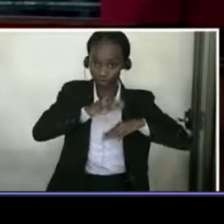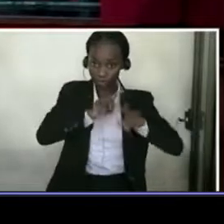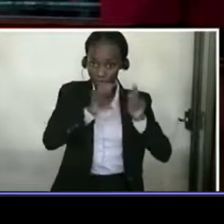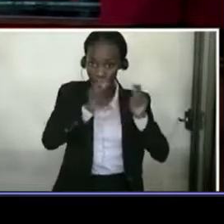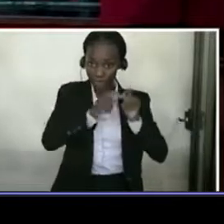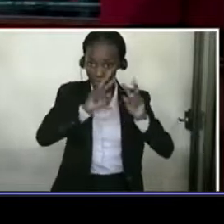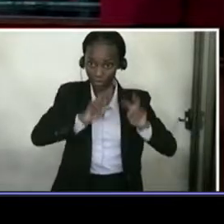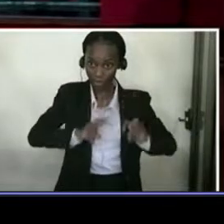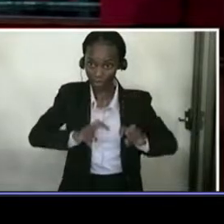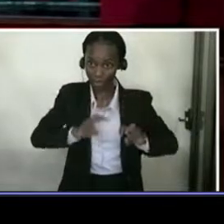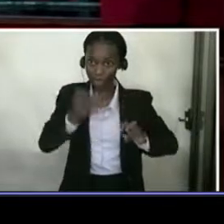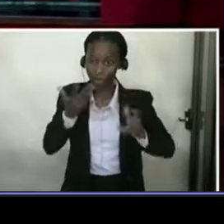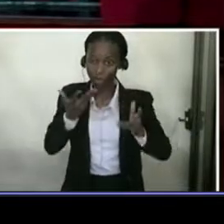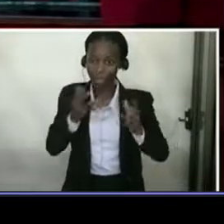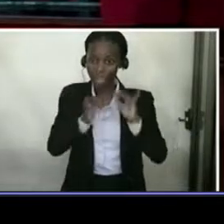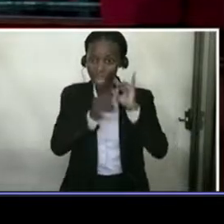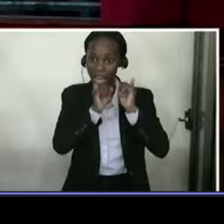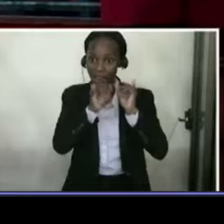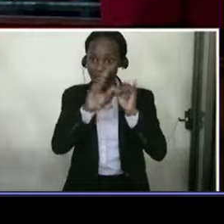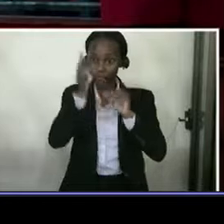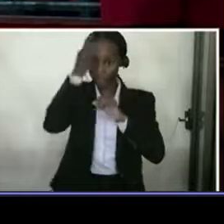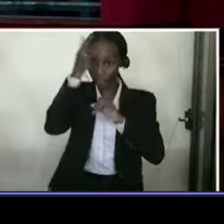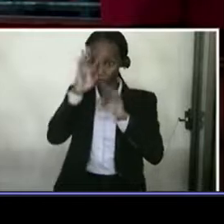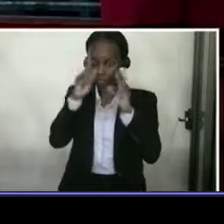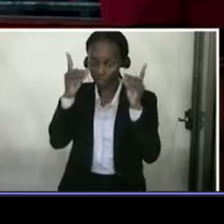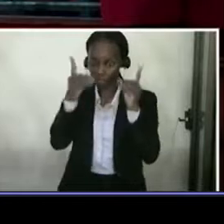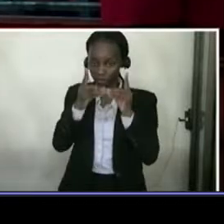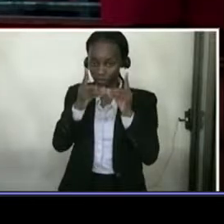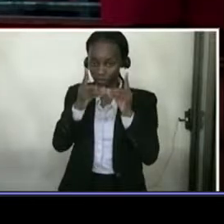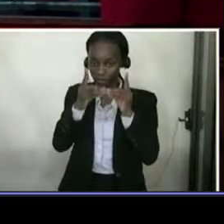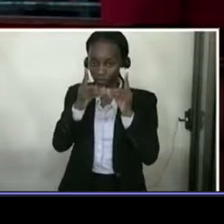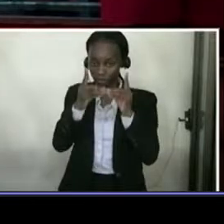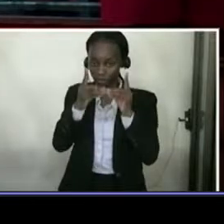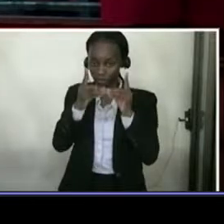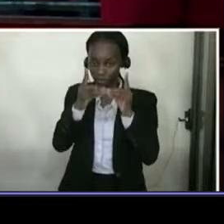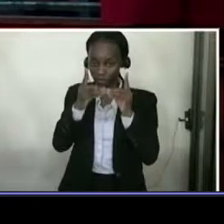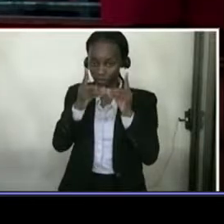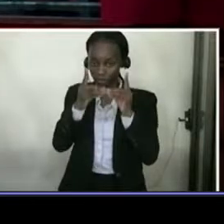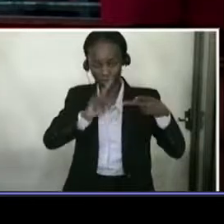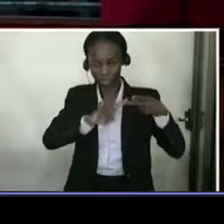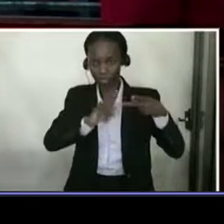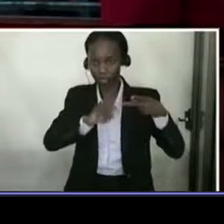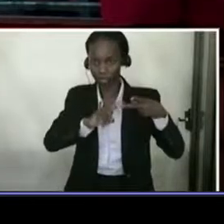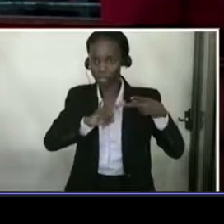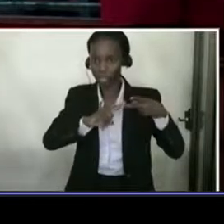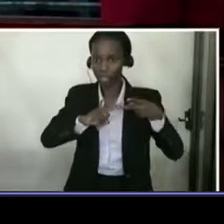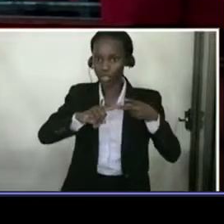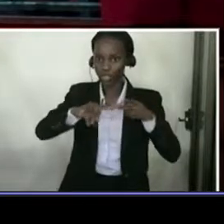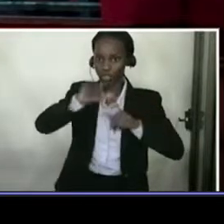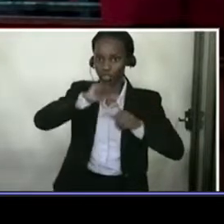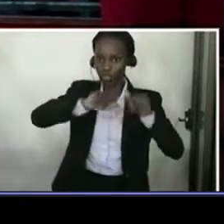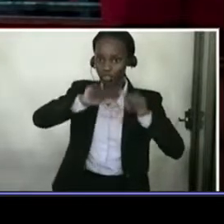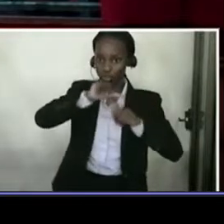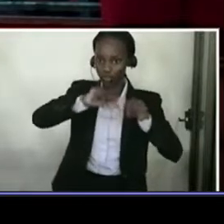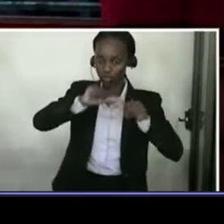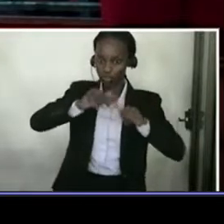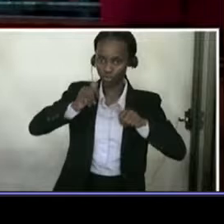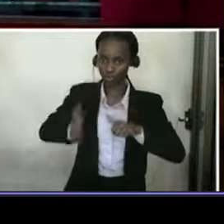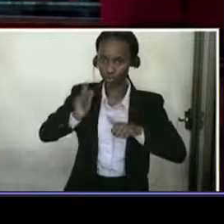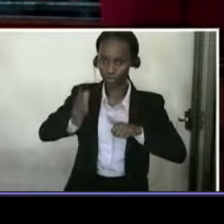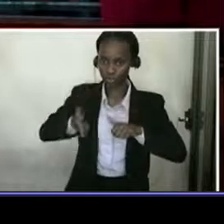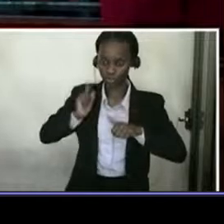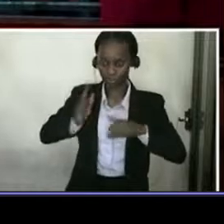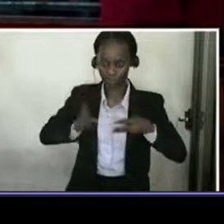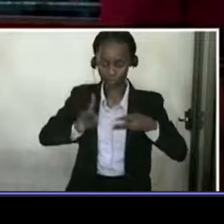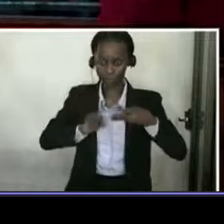11 government departments. Newcastle Municipality and New KwaZulu-Natal South African Social Security Agency and the South